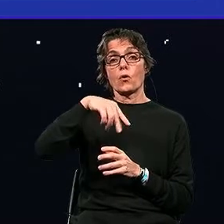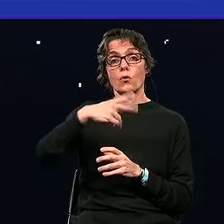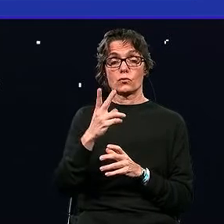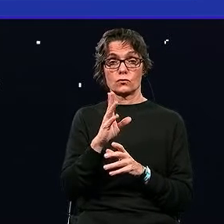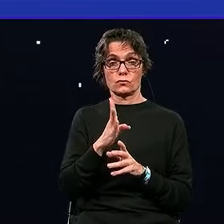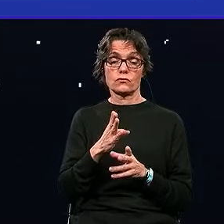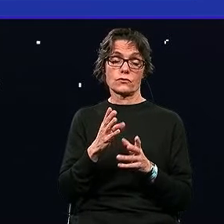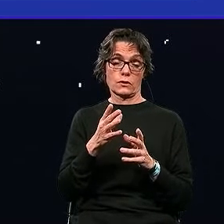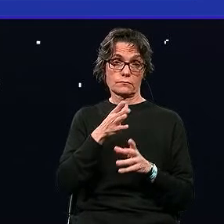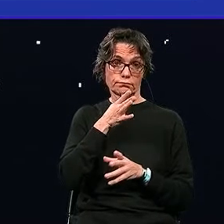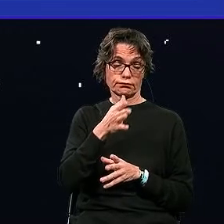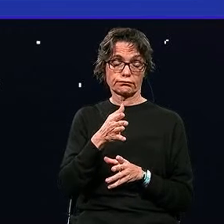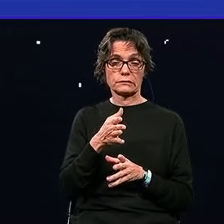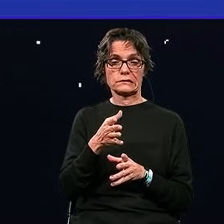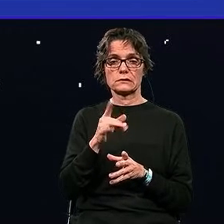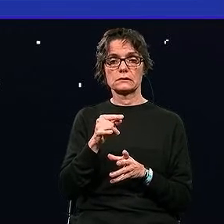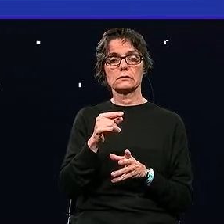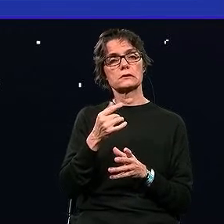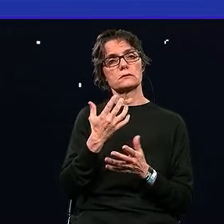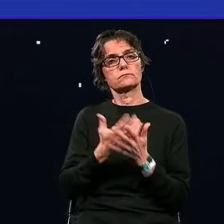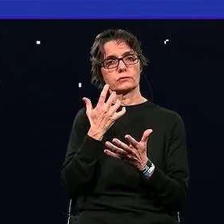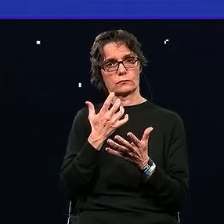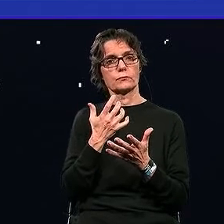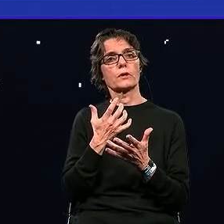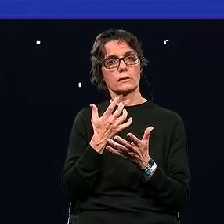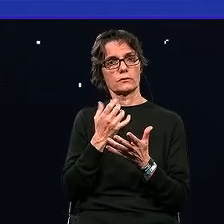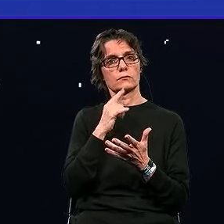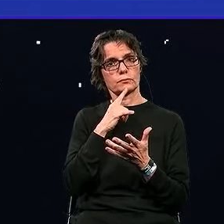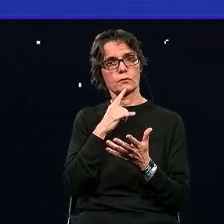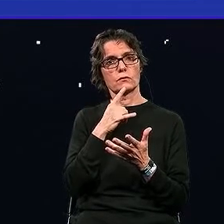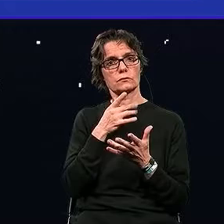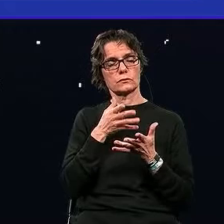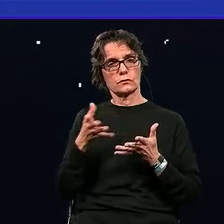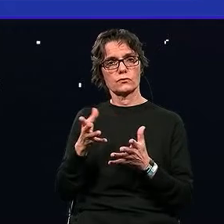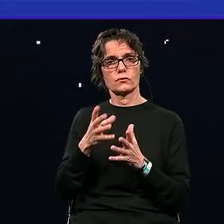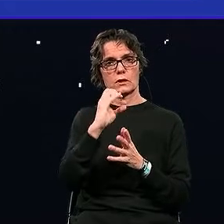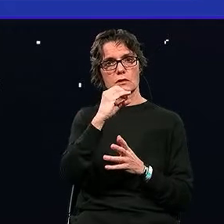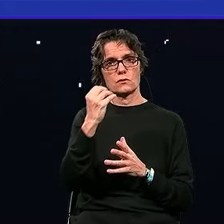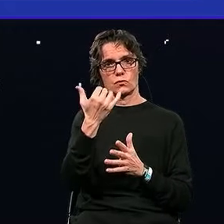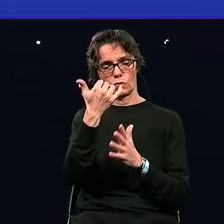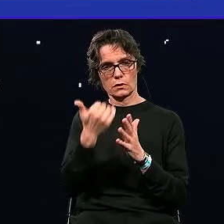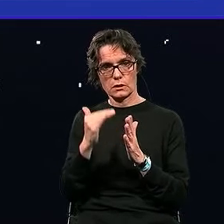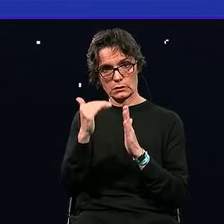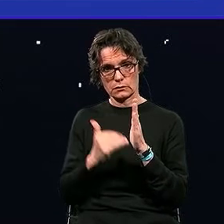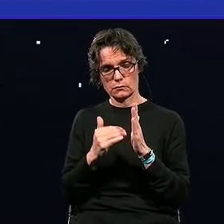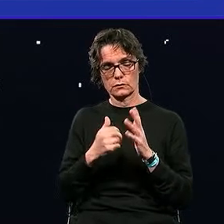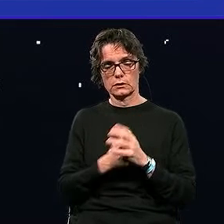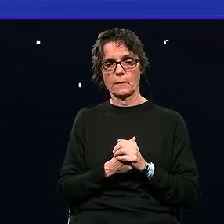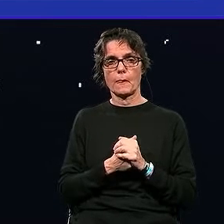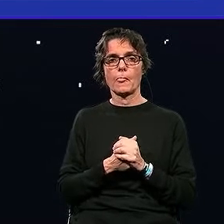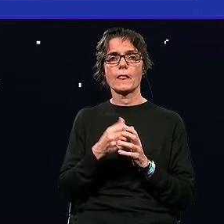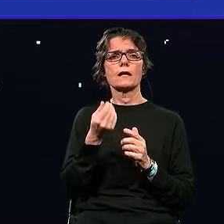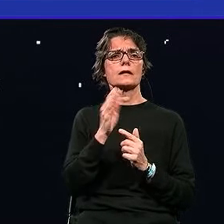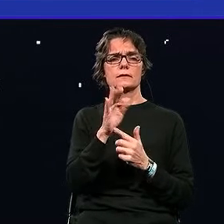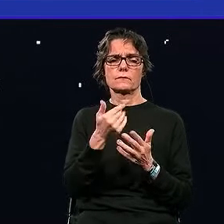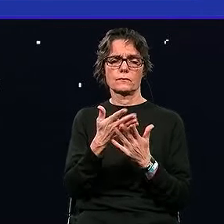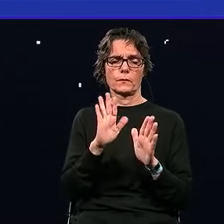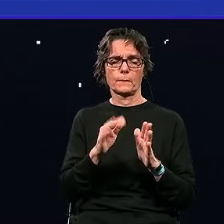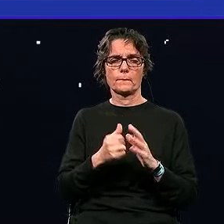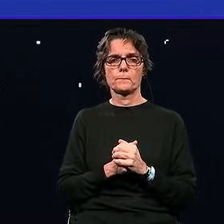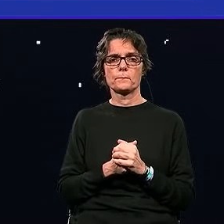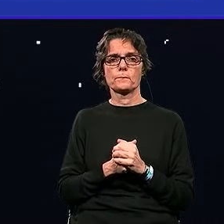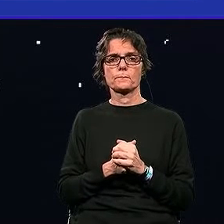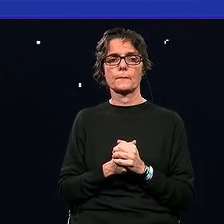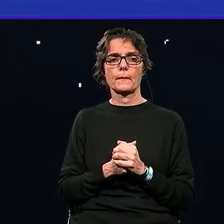enormous impact in terms of reducing and helping abate carbon. So let's dive into some examples,